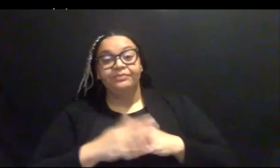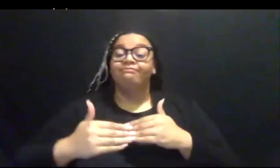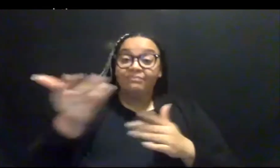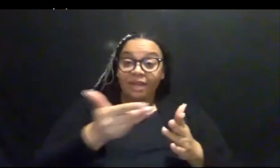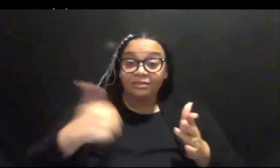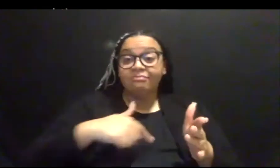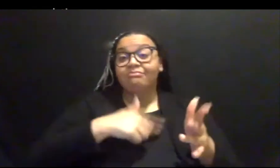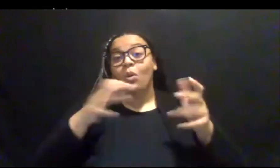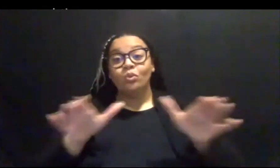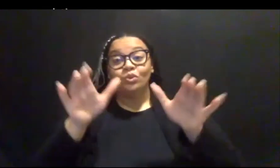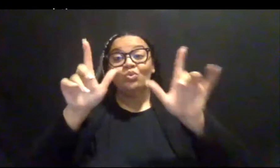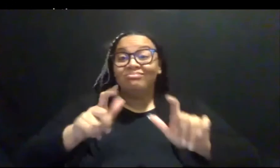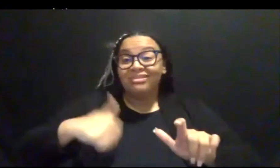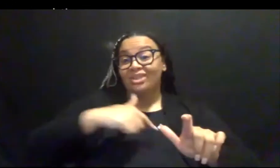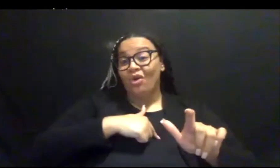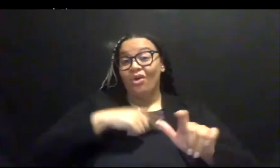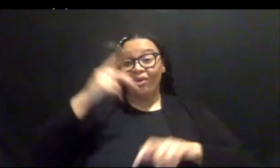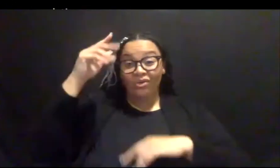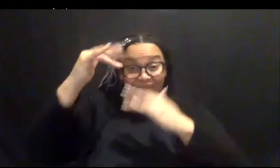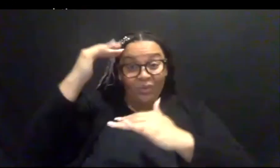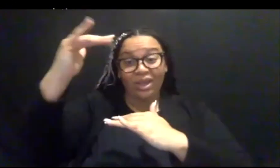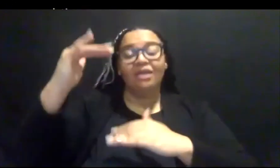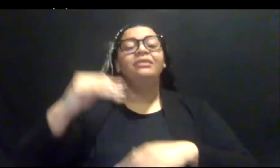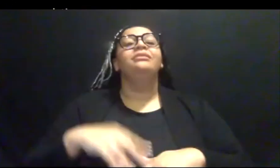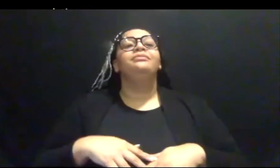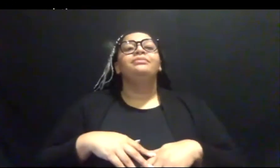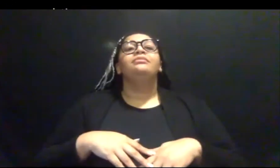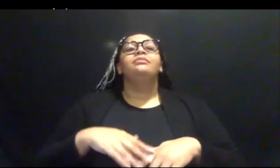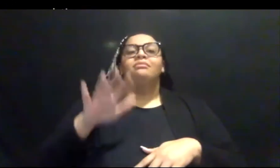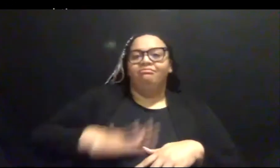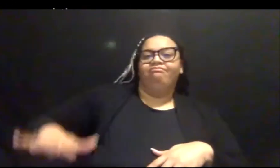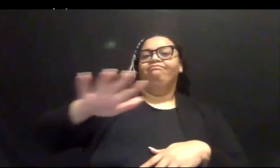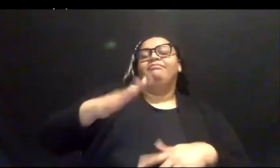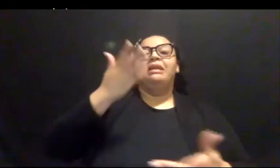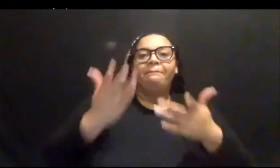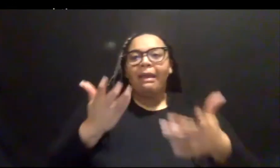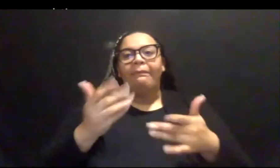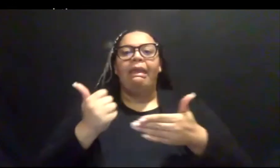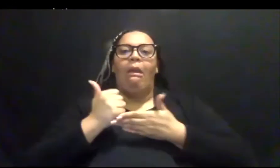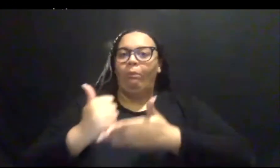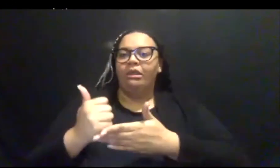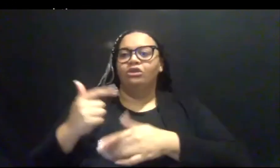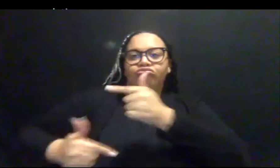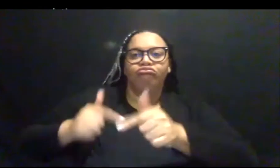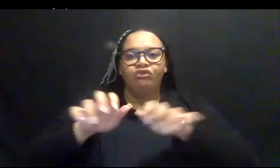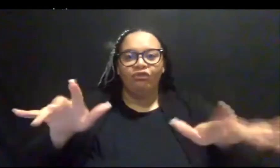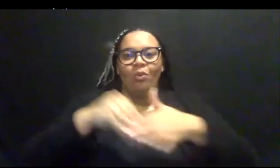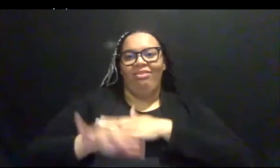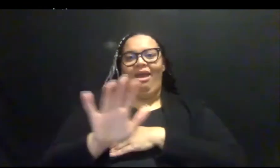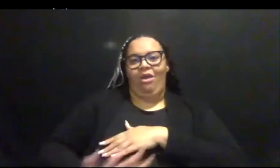our hypotheses about all of these other landscape features that might be driving gene flow in the species. And so we were able